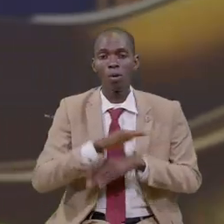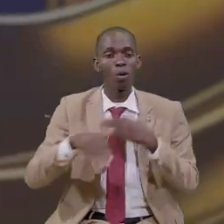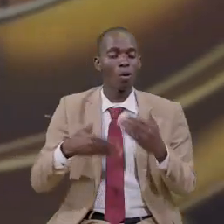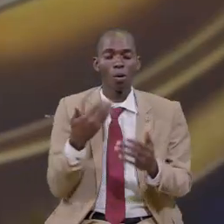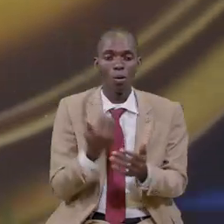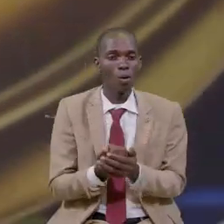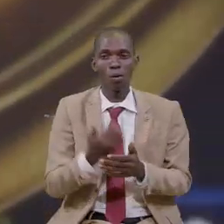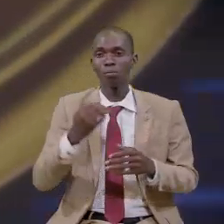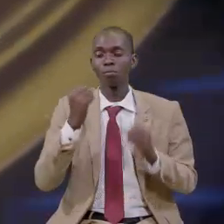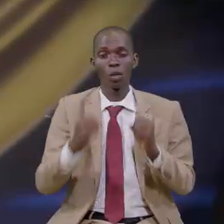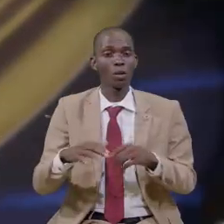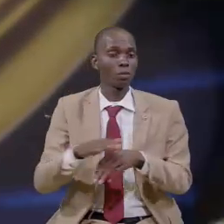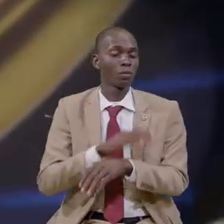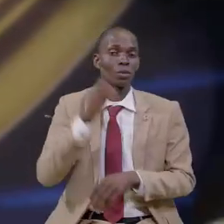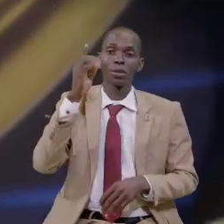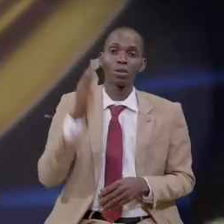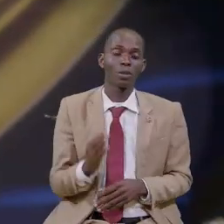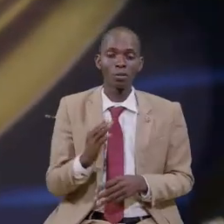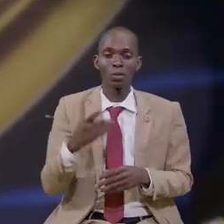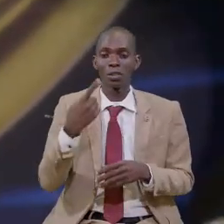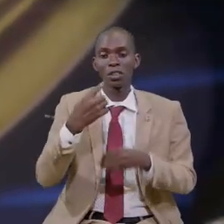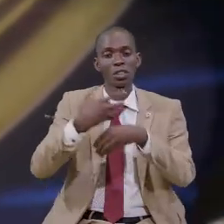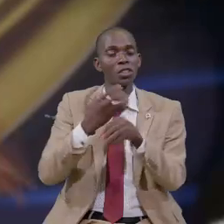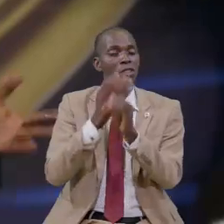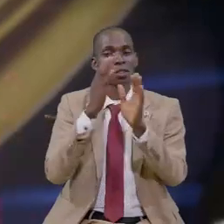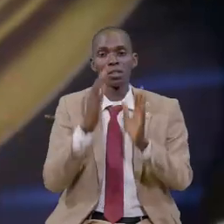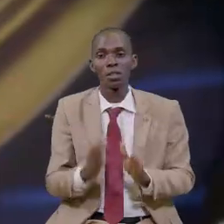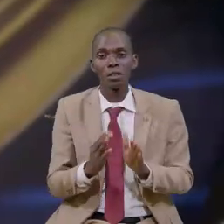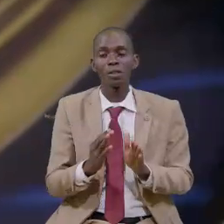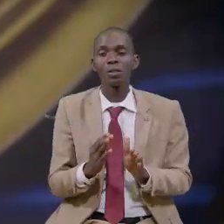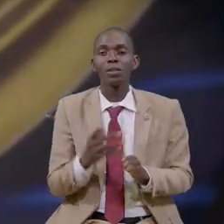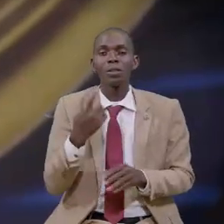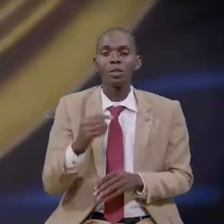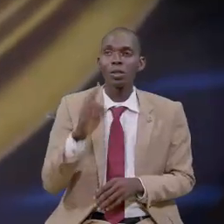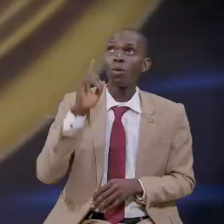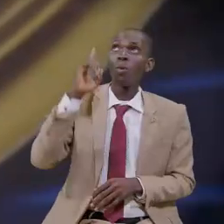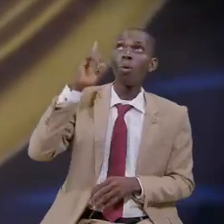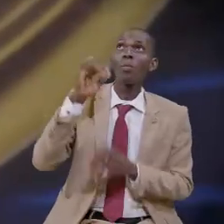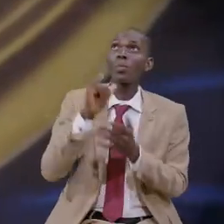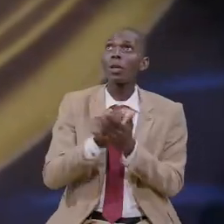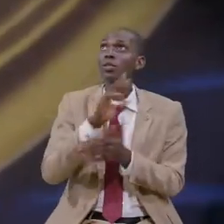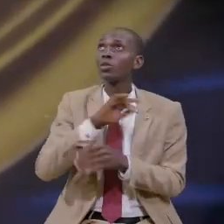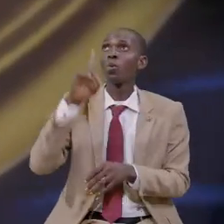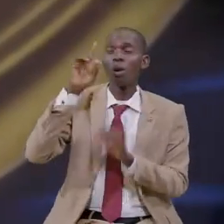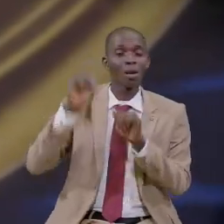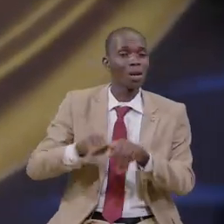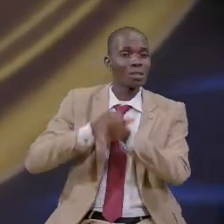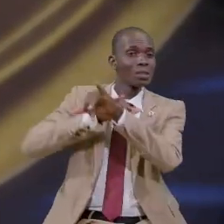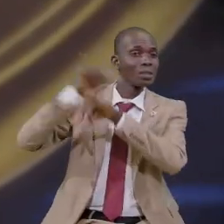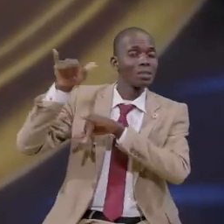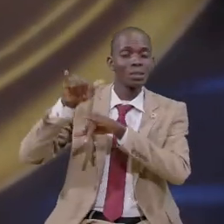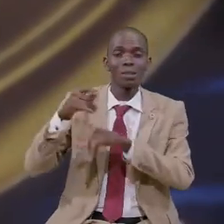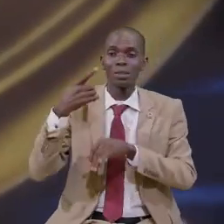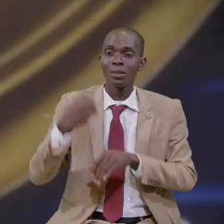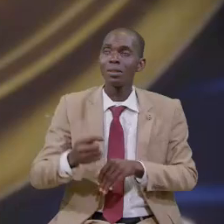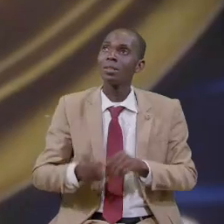all-powerful, creator, the one that no one can resist, higher than the highest, is